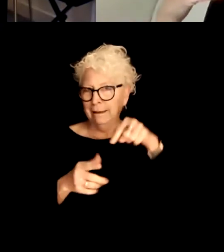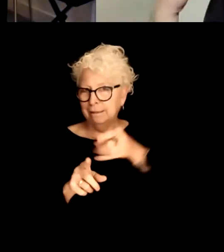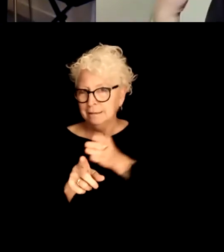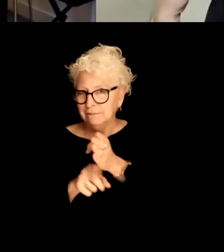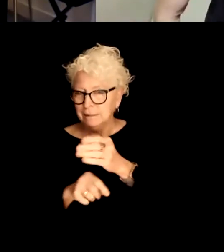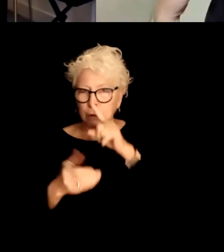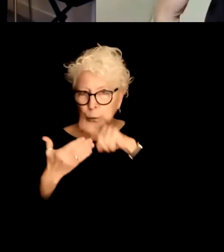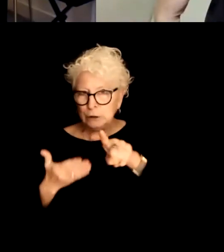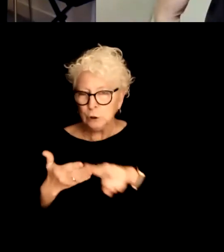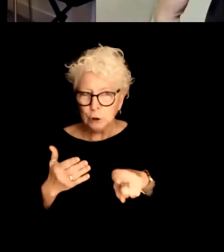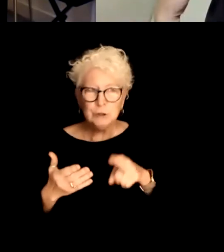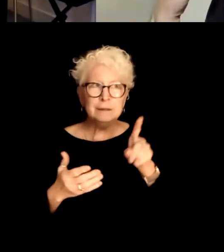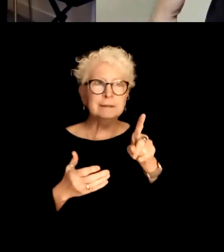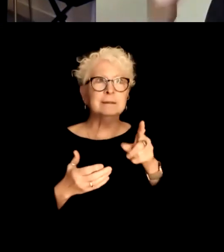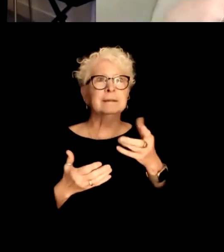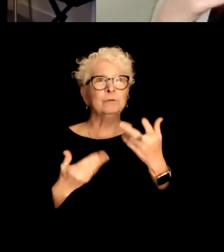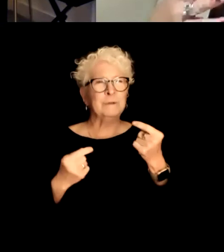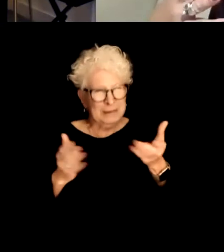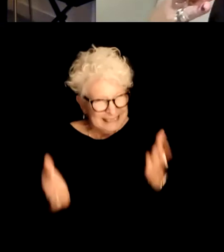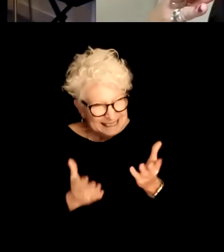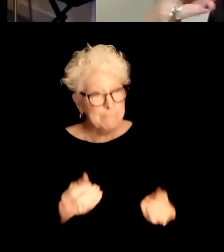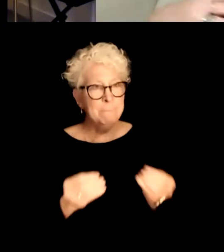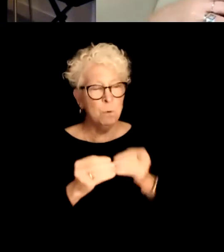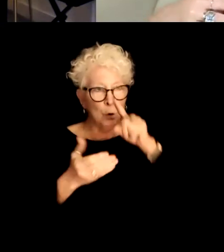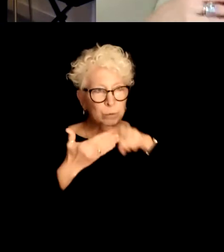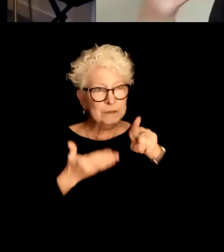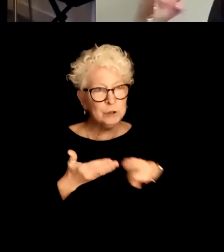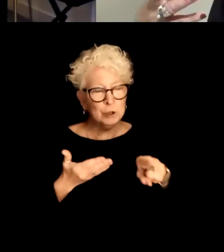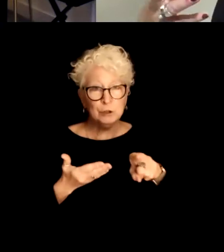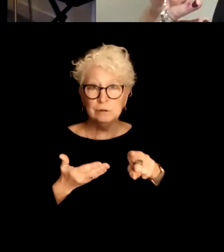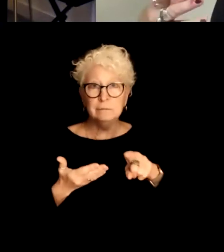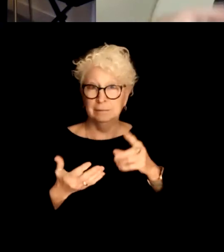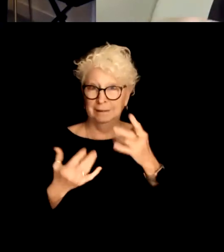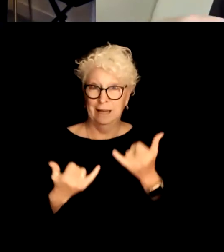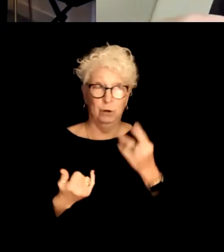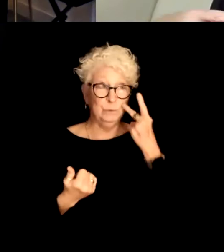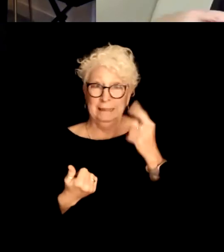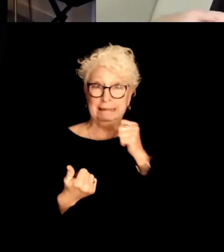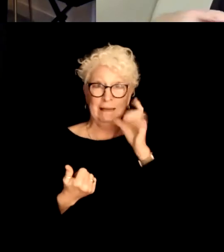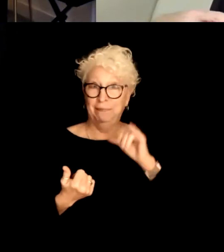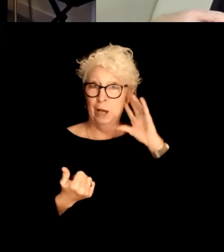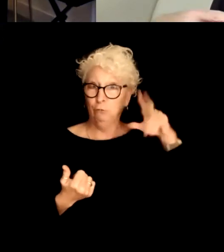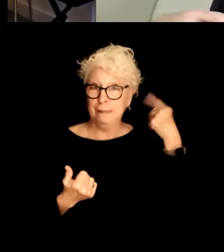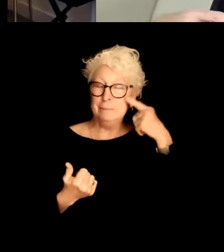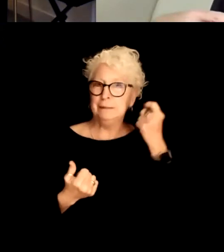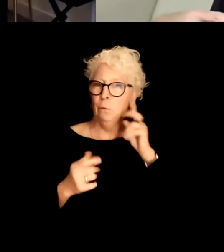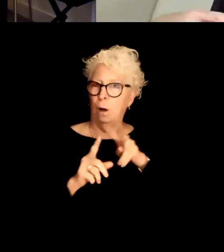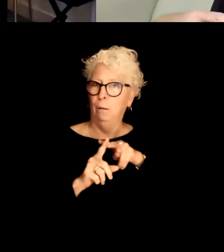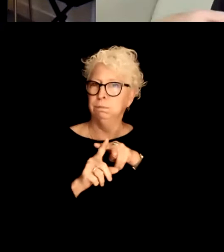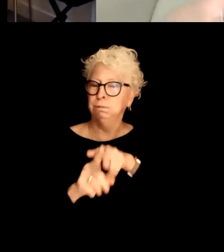But can you talk a little bit about what happens when,